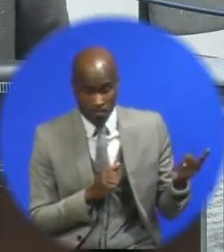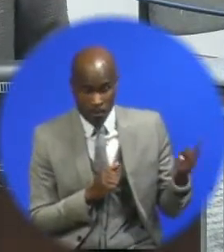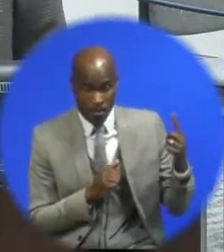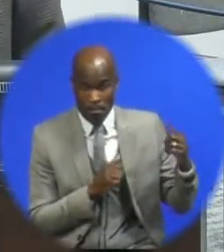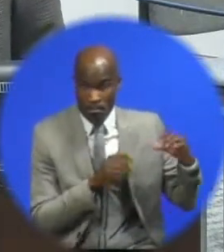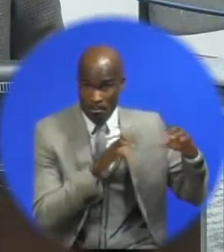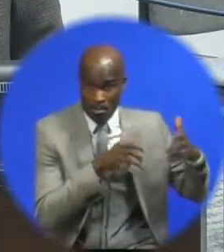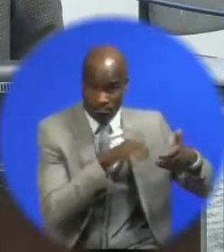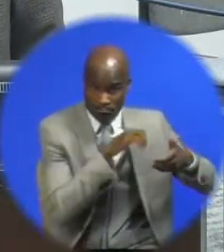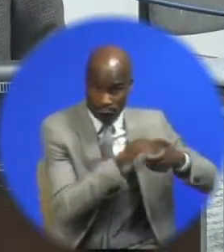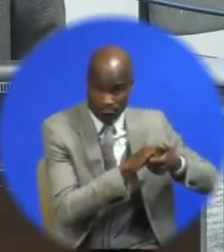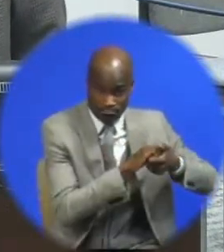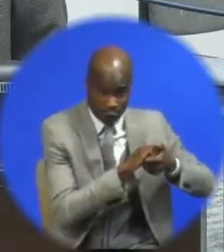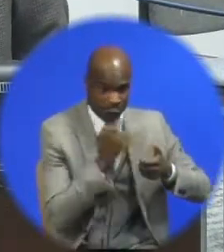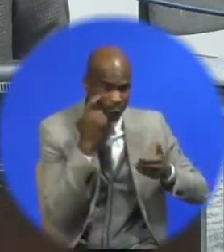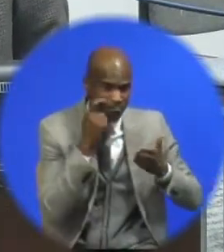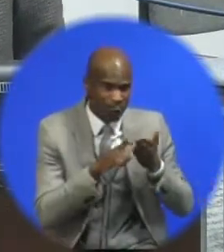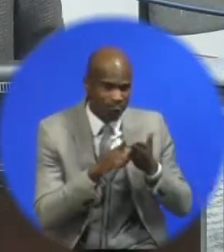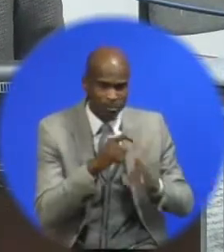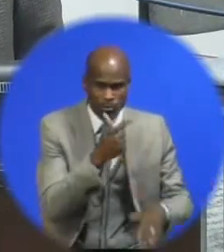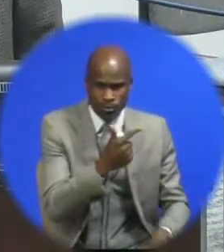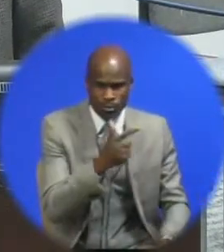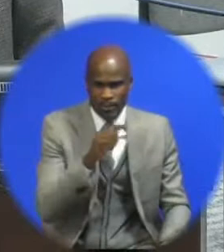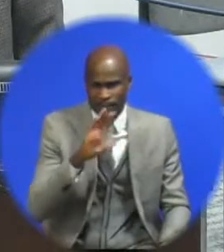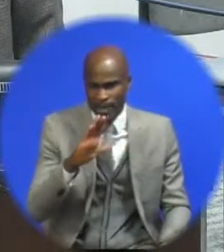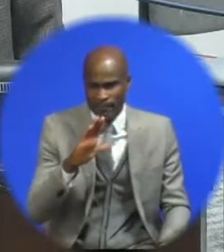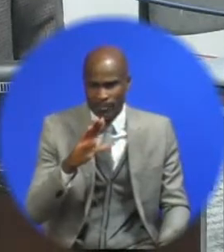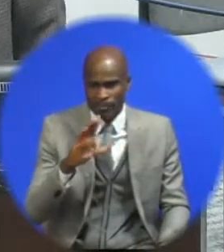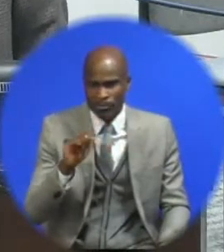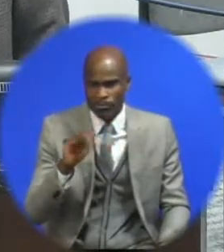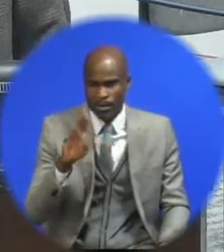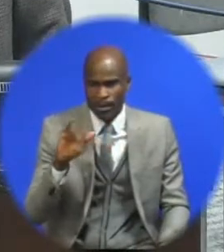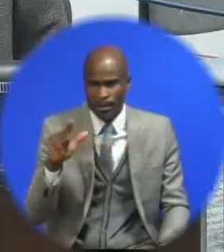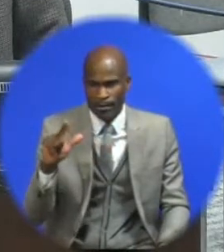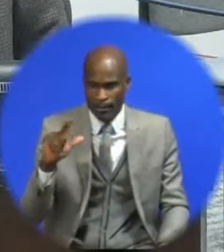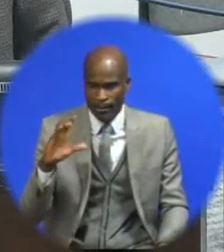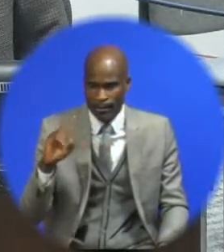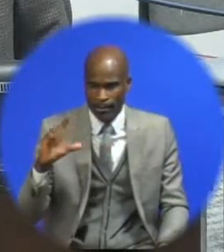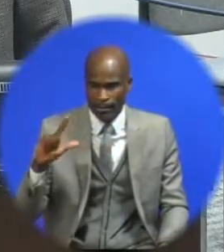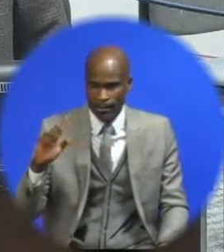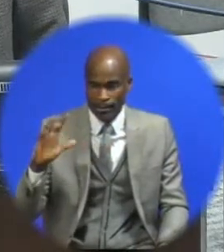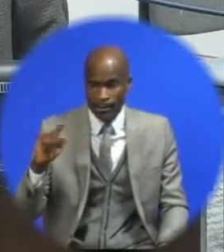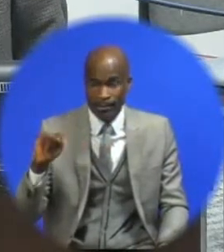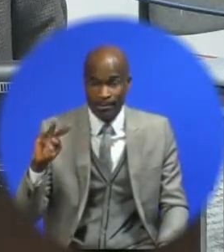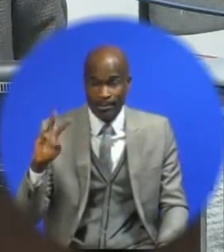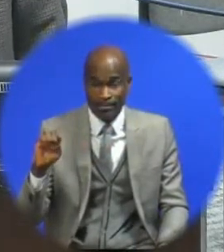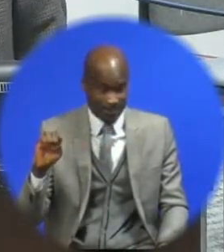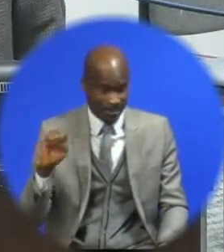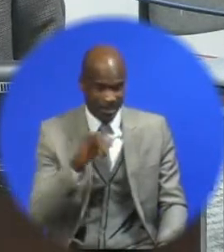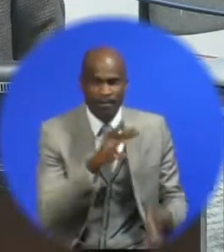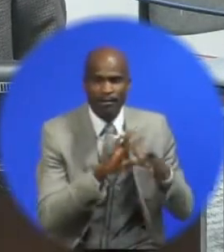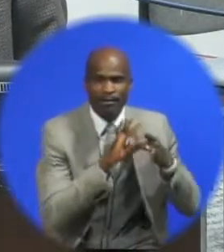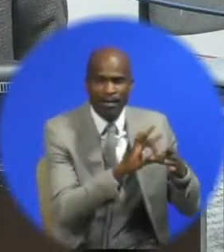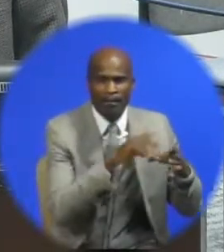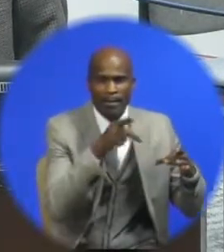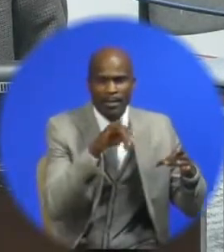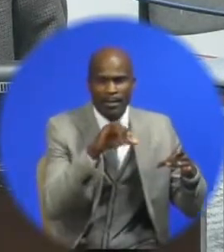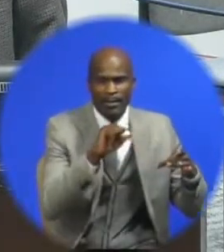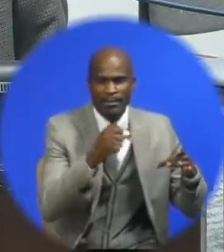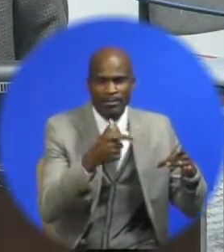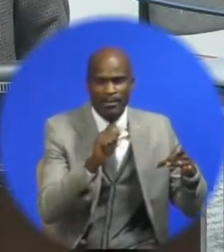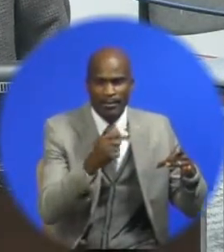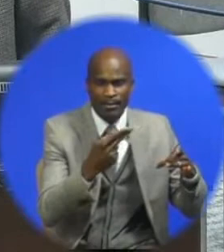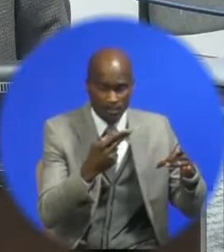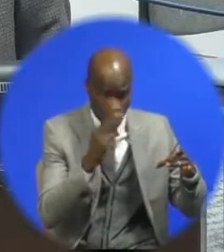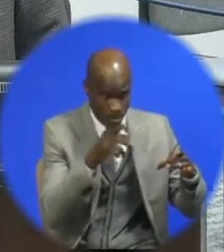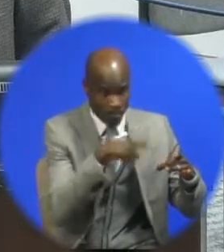that's going on, you see the G5 Trail Collective there, that's part of Pisgah. Pisgah is going to be building 20 miles of trail